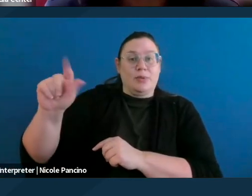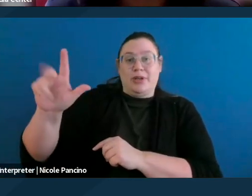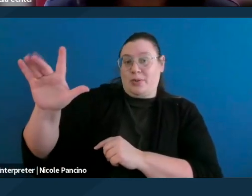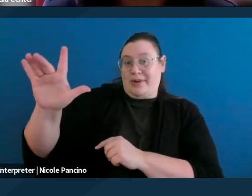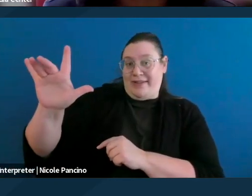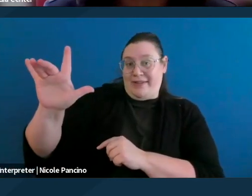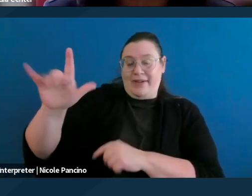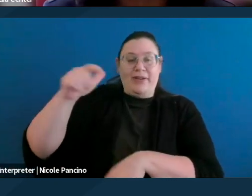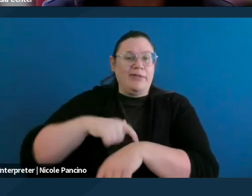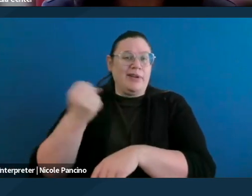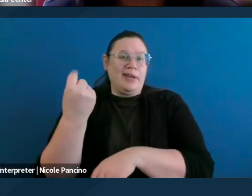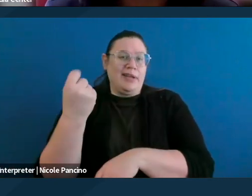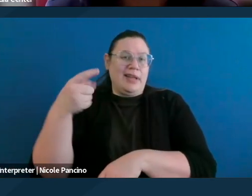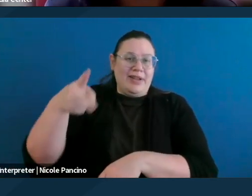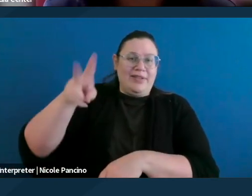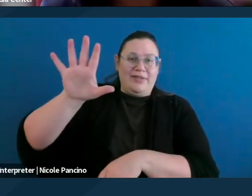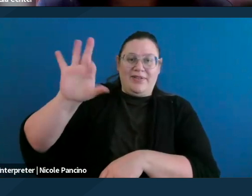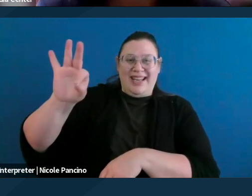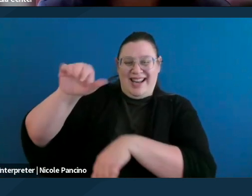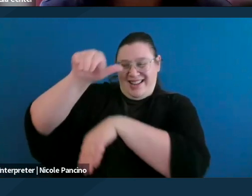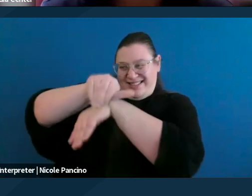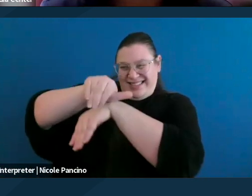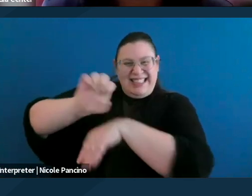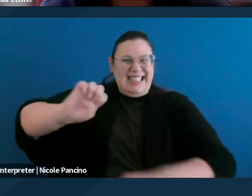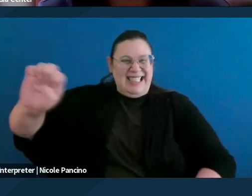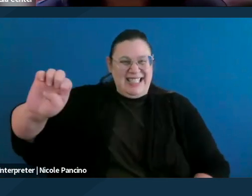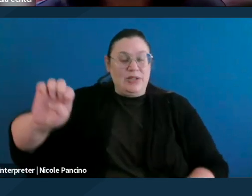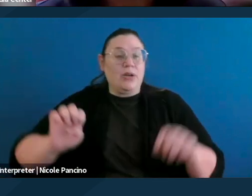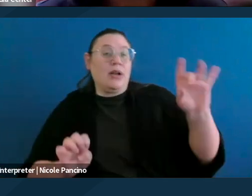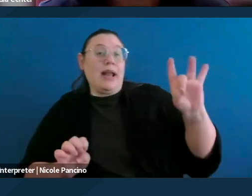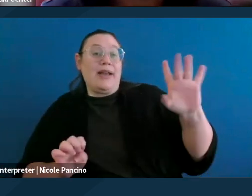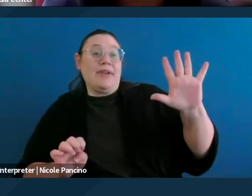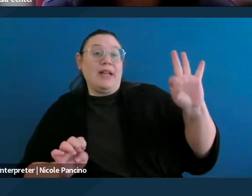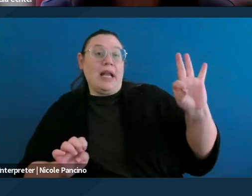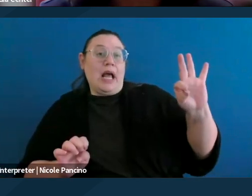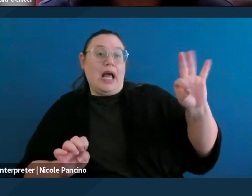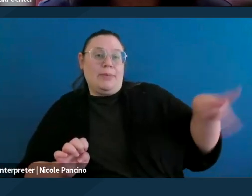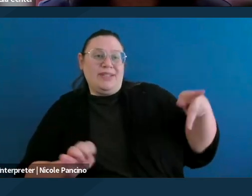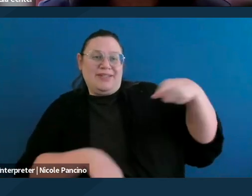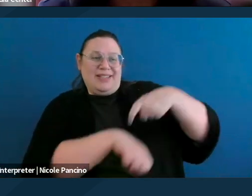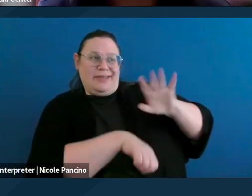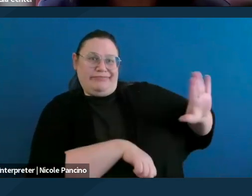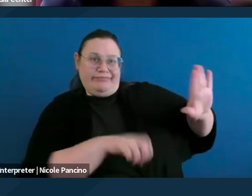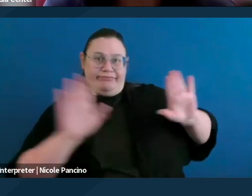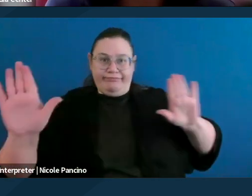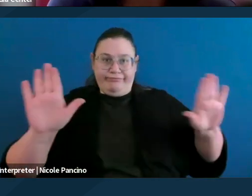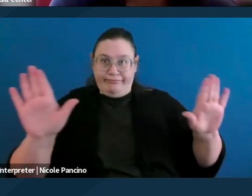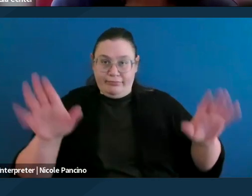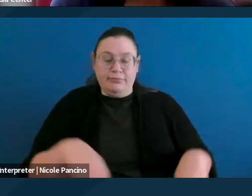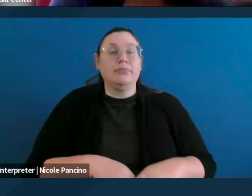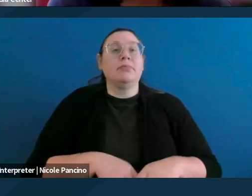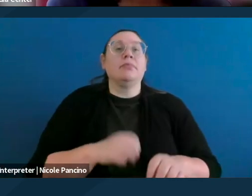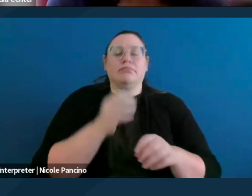at 11:59 p.m. Eastern Time, 8:59 p.m. Pacific Time. So you want to make sure you